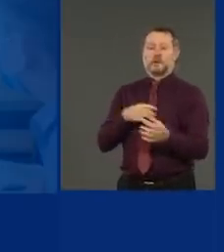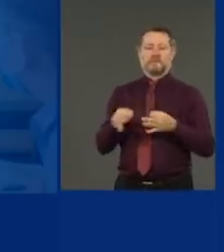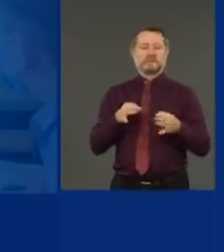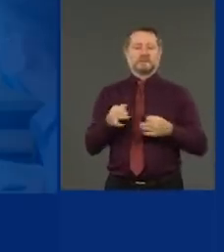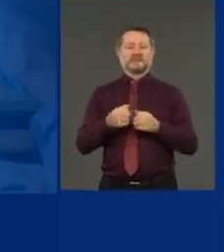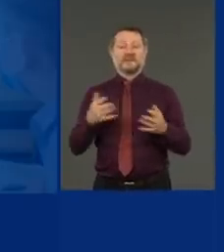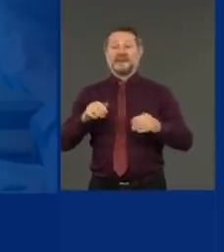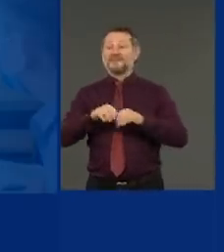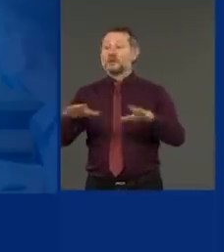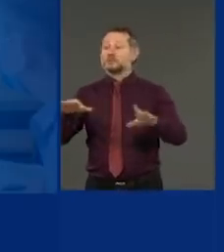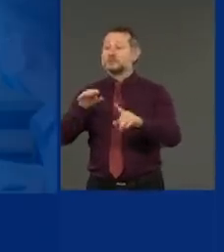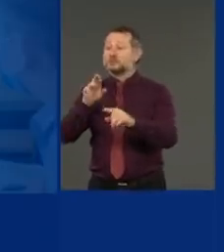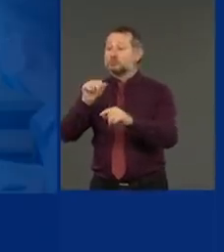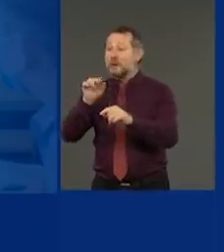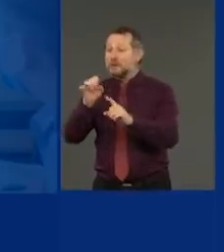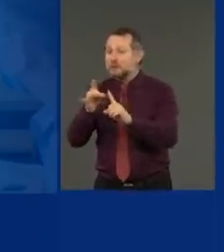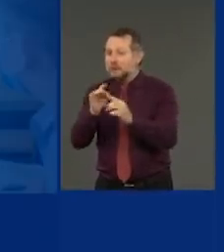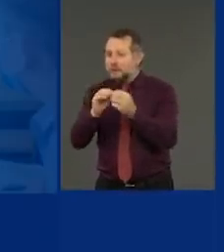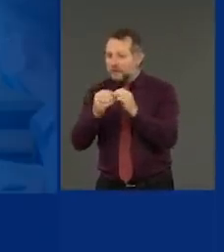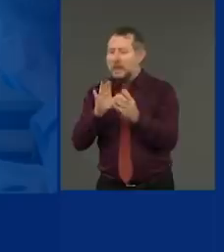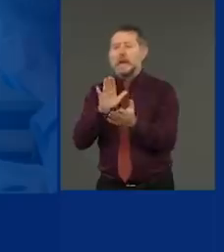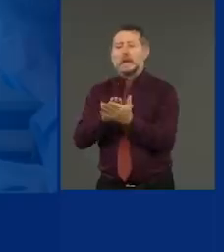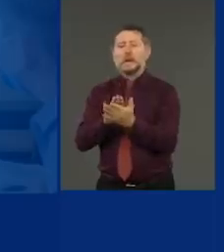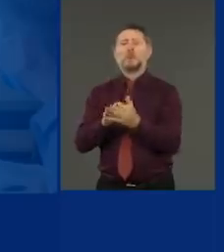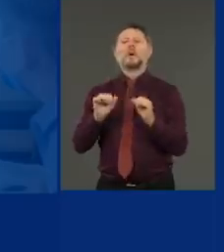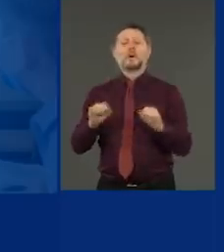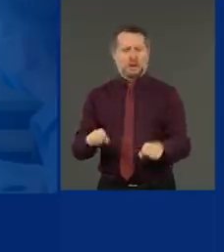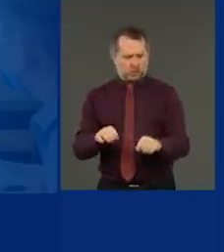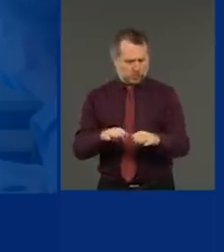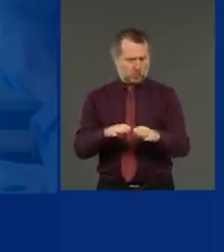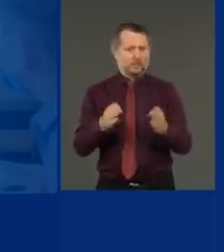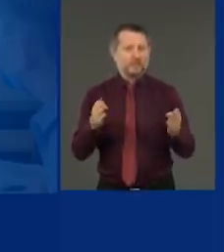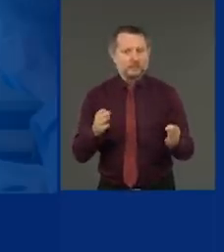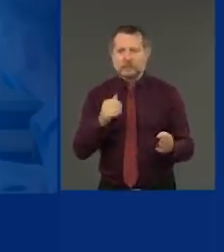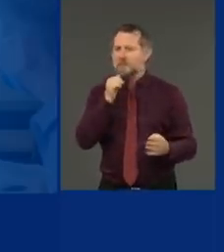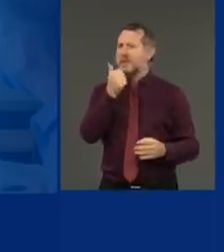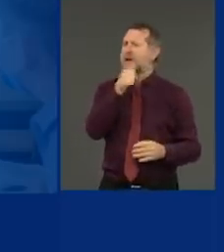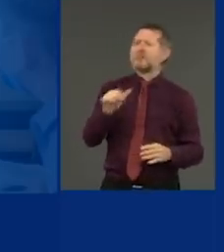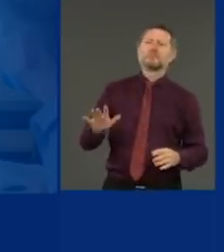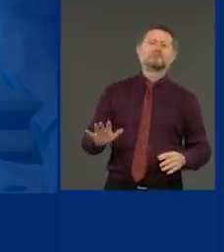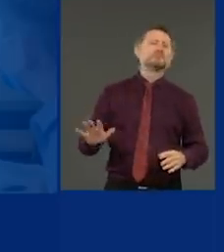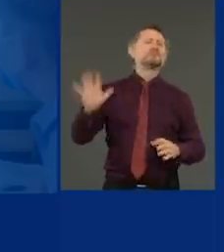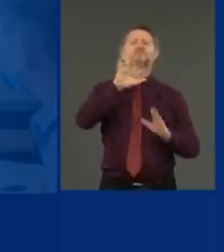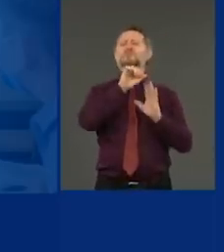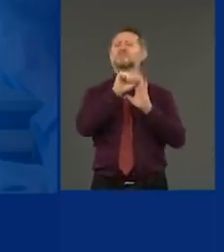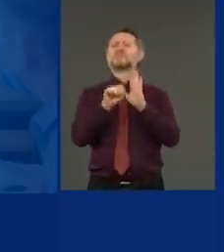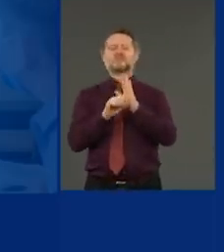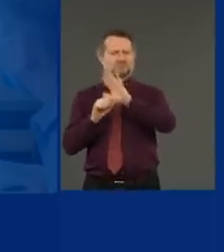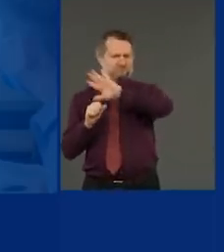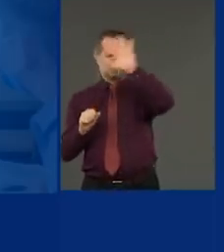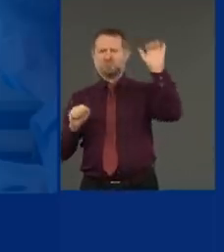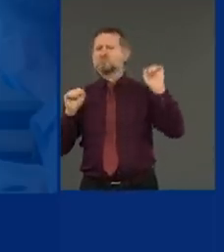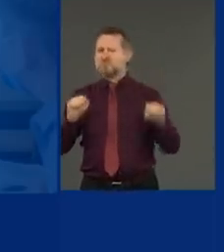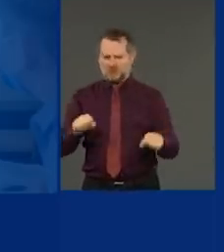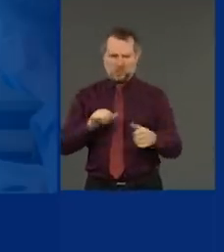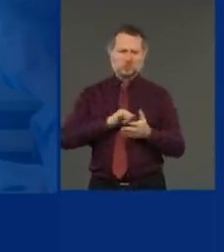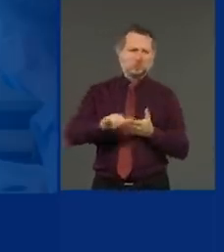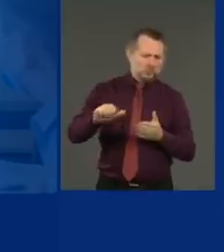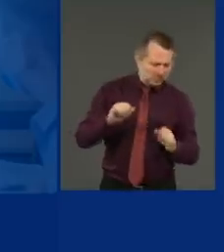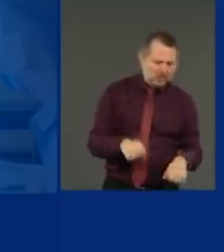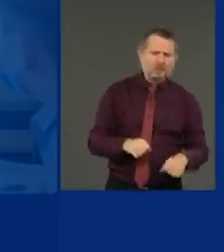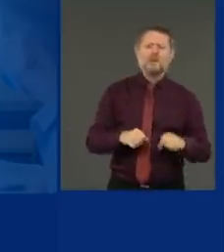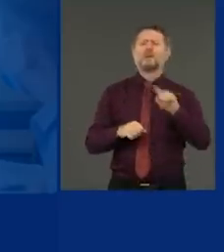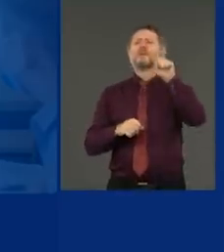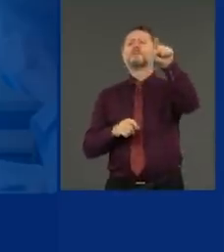reopen. Right? If schools can reopen in any state in the country, they can reopen here. But it only means they